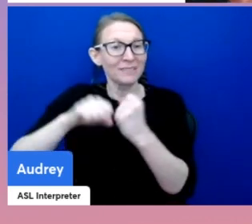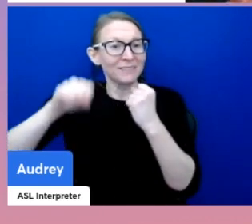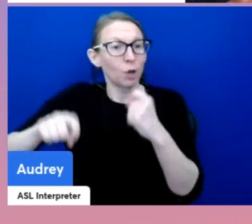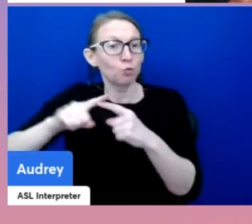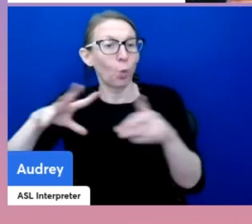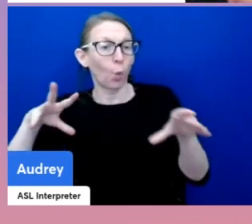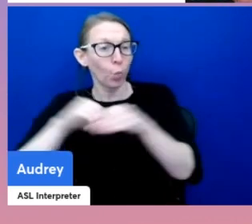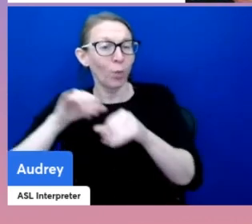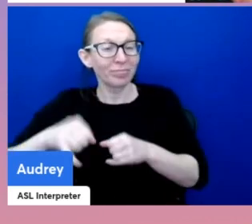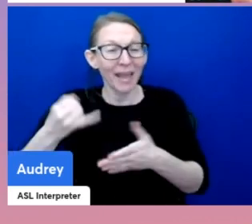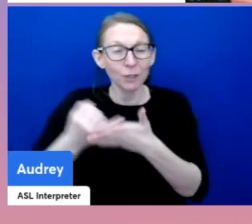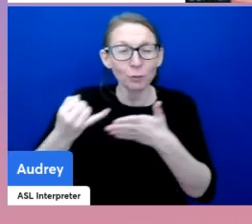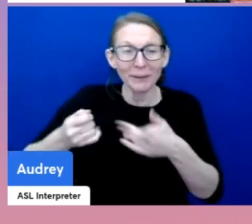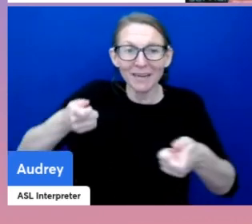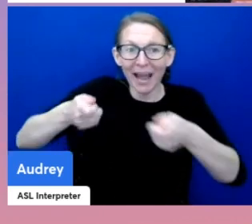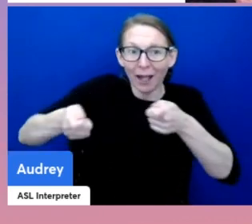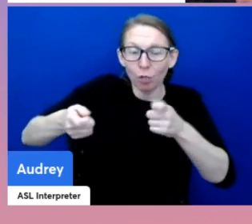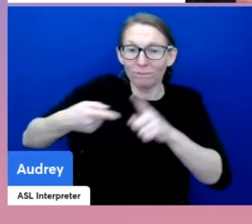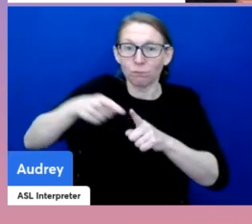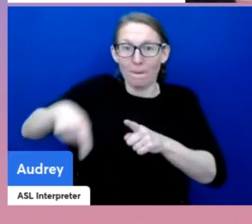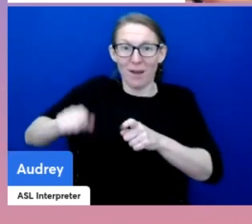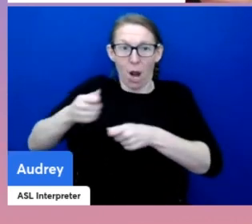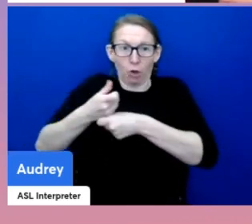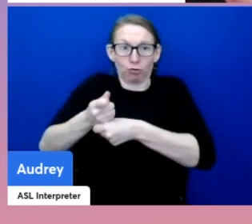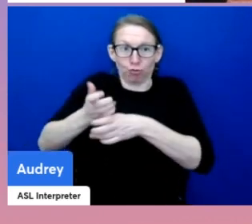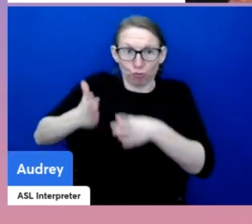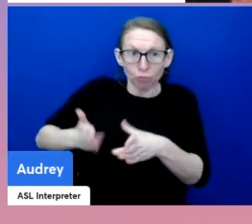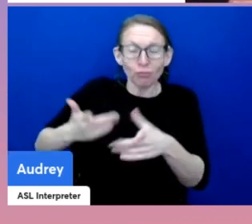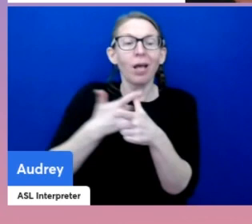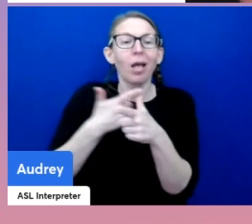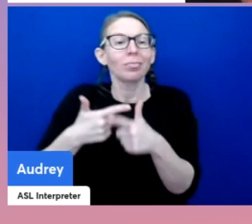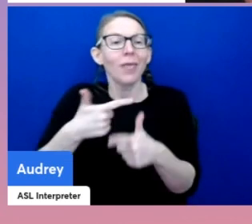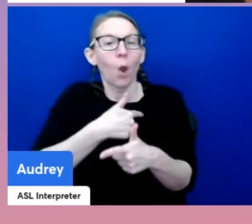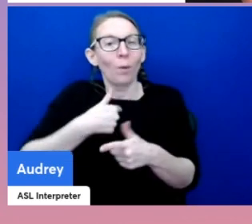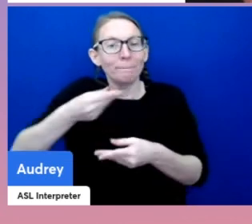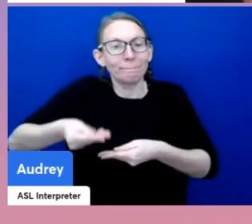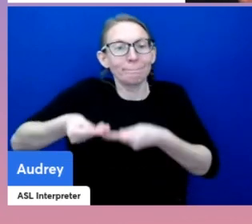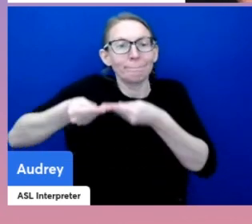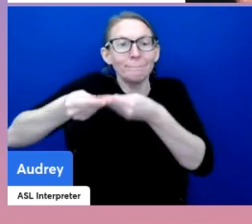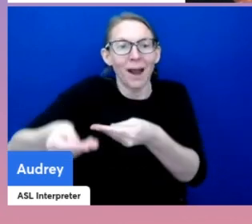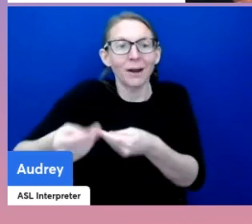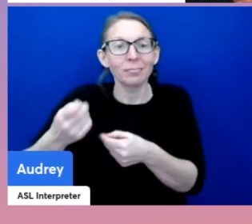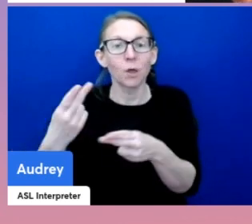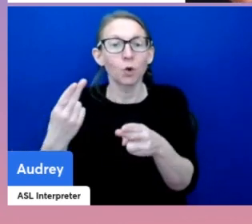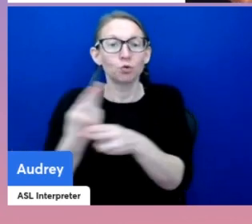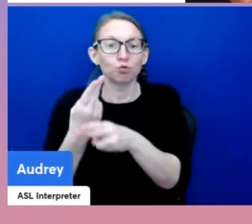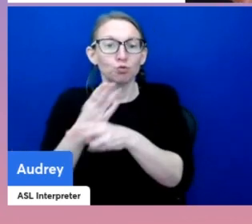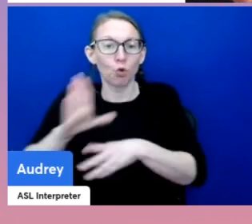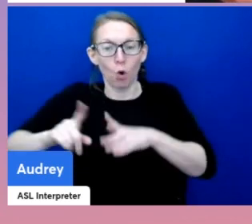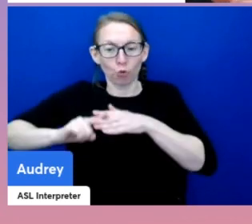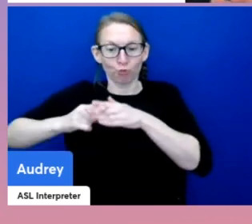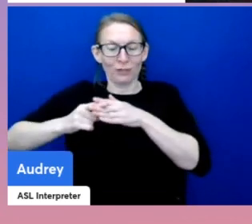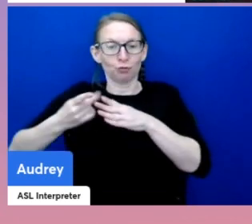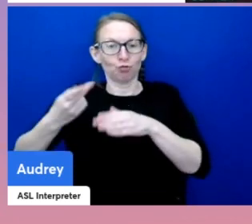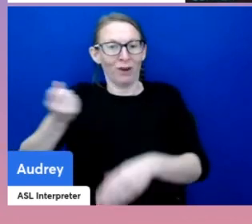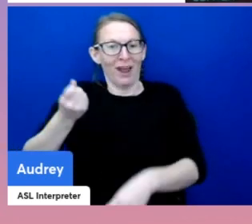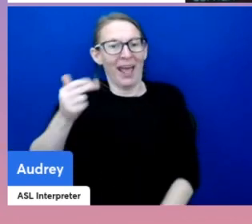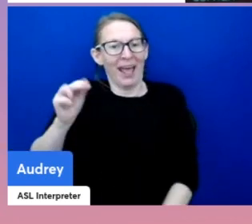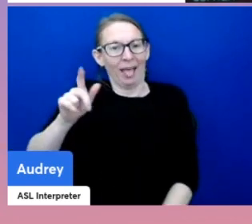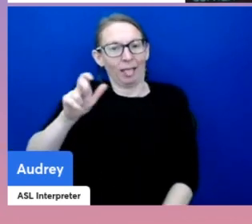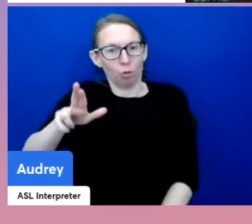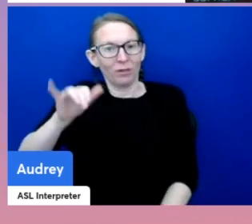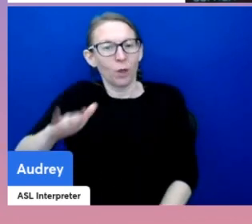instrumentation handler from our constructor. And then we pass in the user's original handler as the new environment